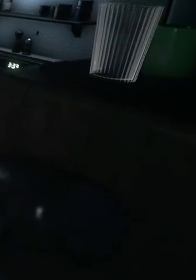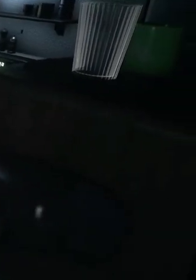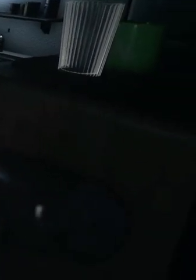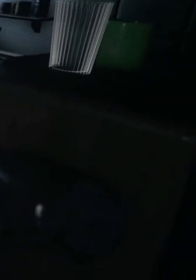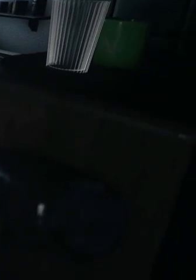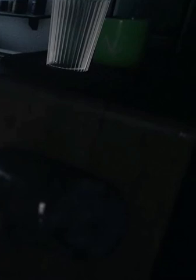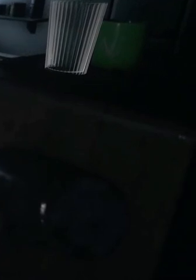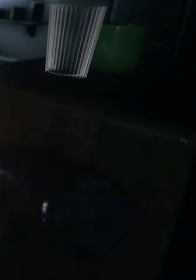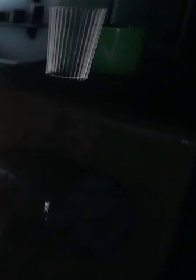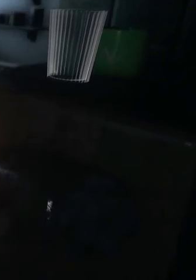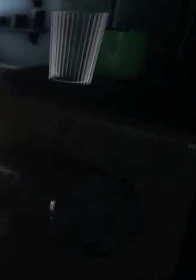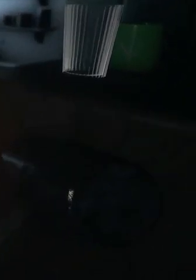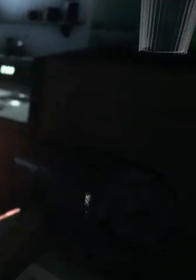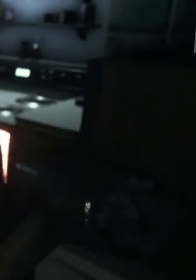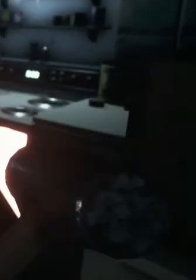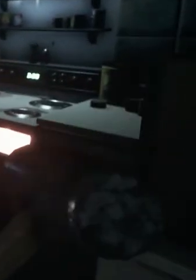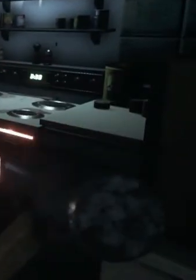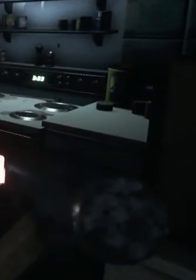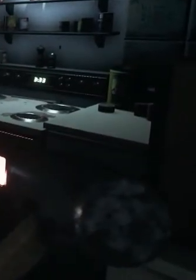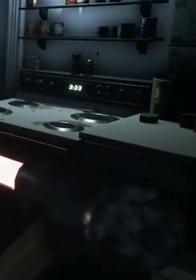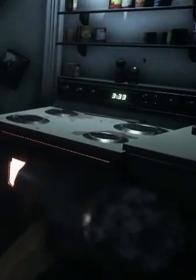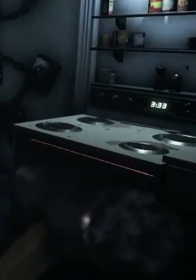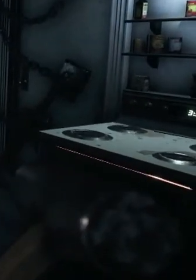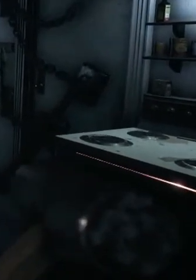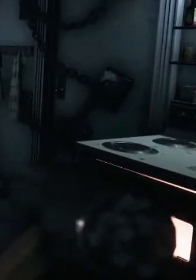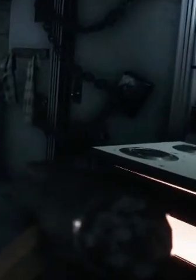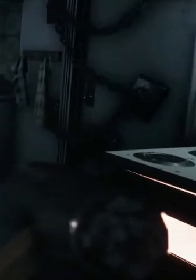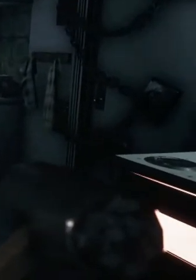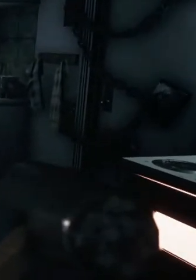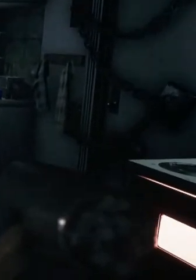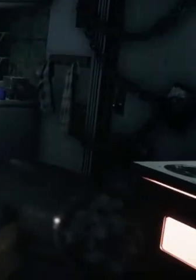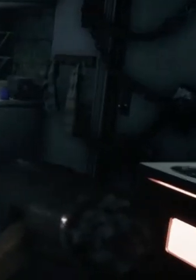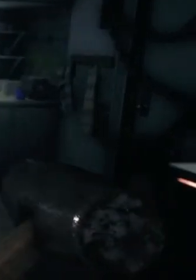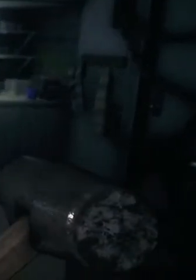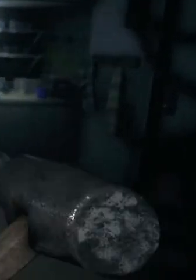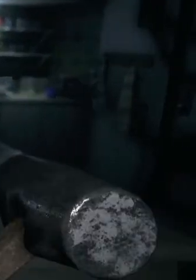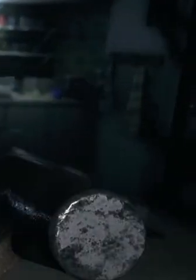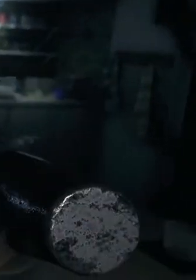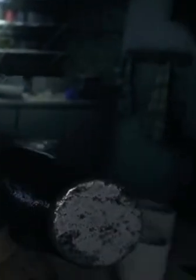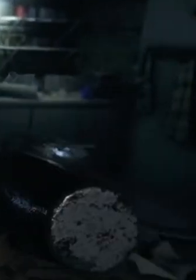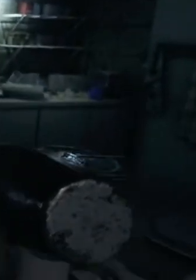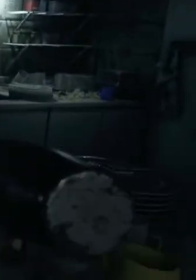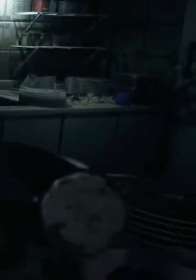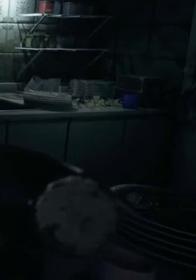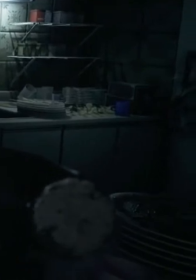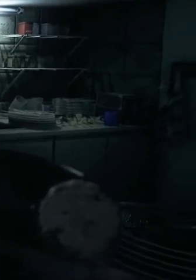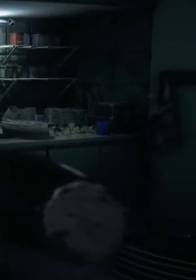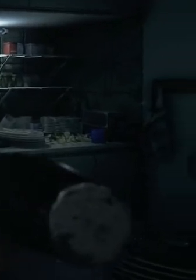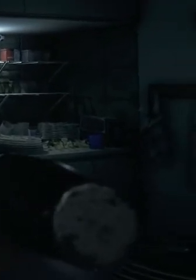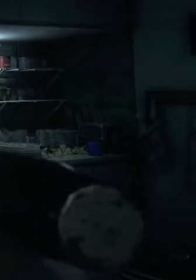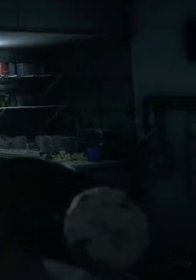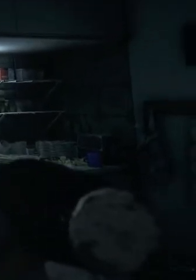some's coming who the hell is that guy it's just a new resident the crazy one yeah he's